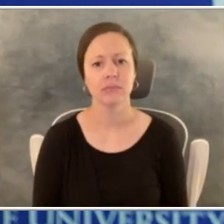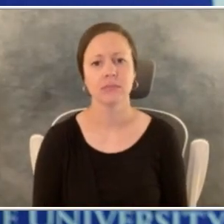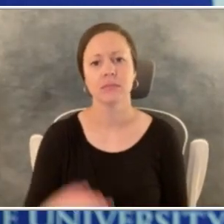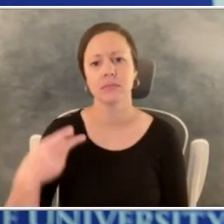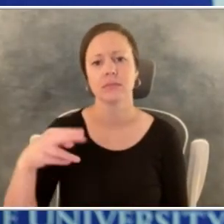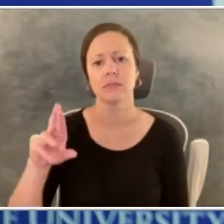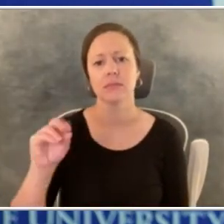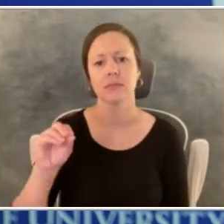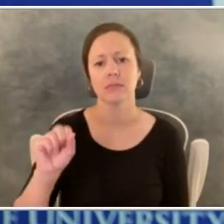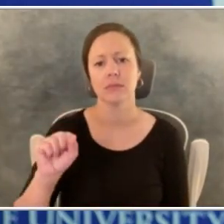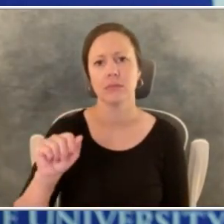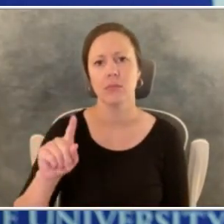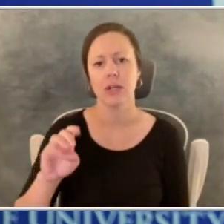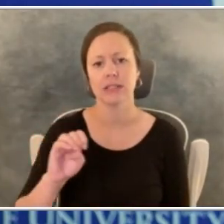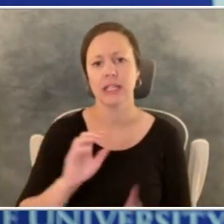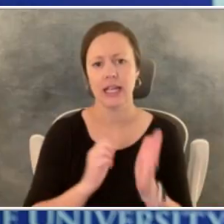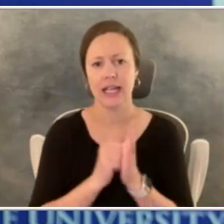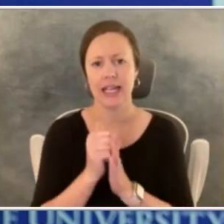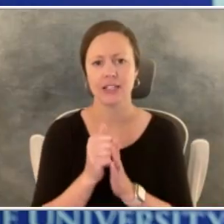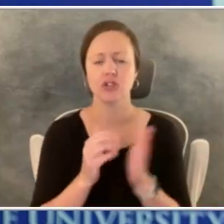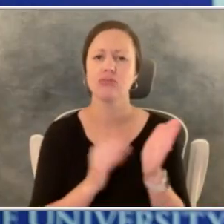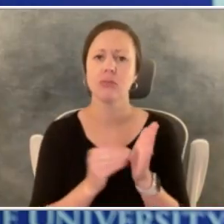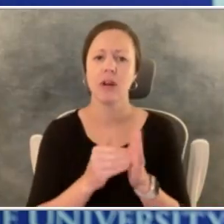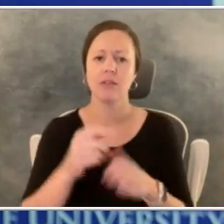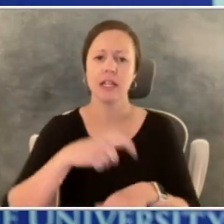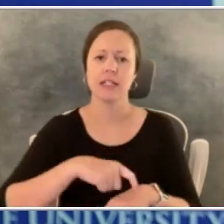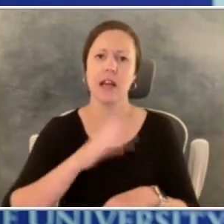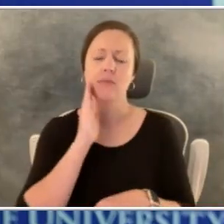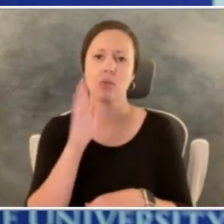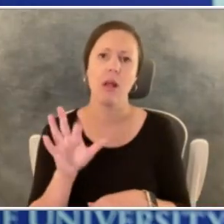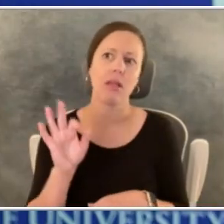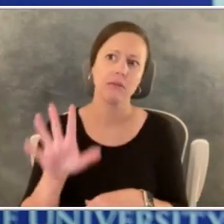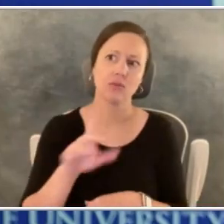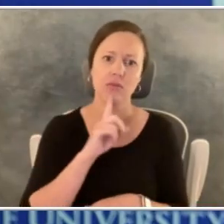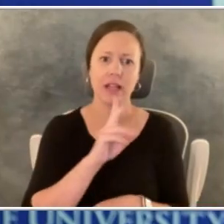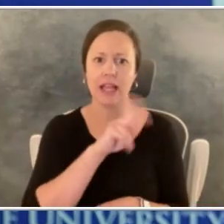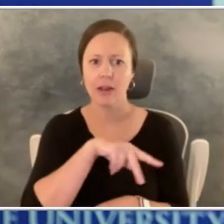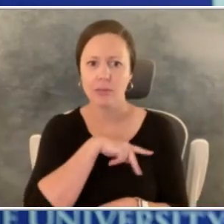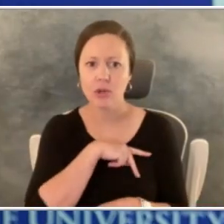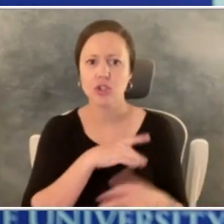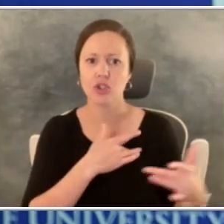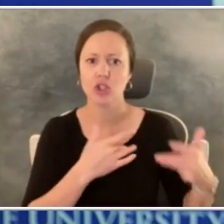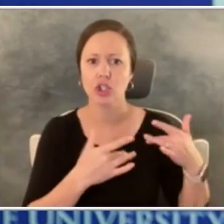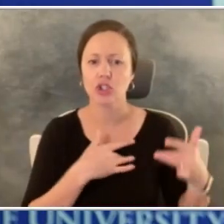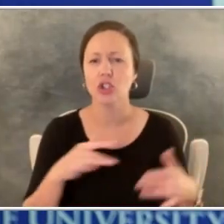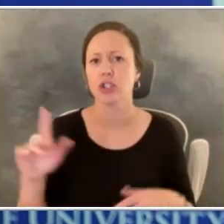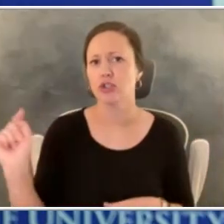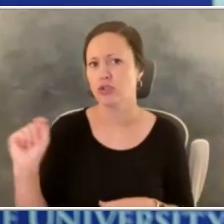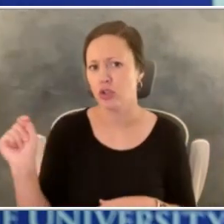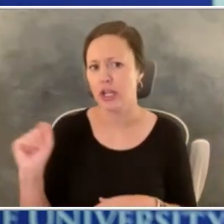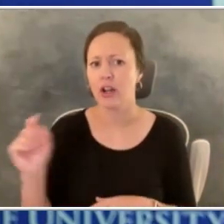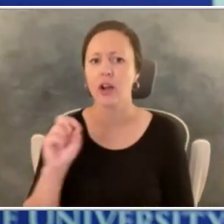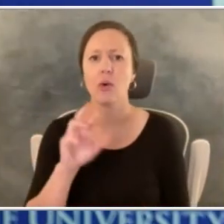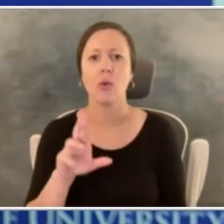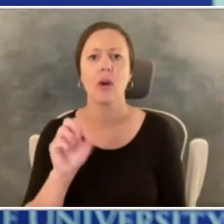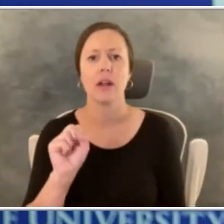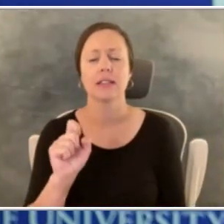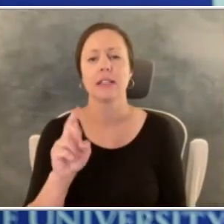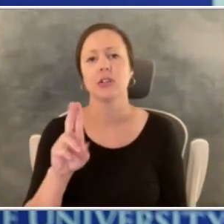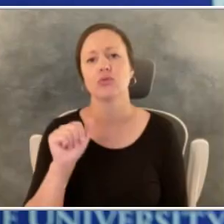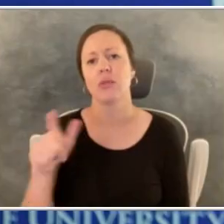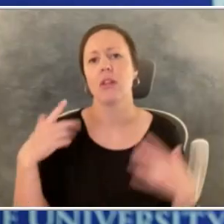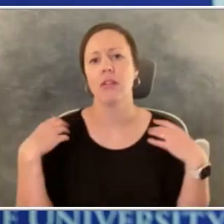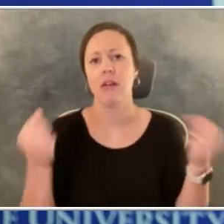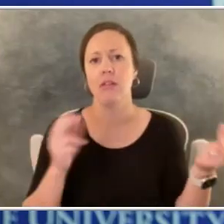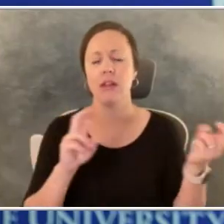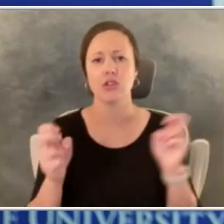cancer oftentimes brings up very personal concerns such as urinary or sexual health issues. So the first thing I really